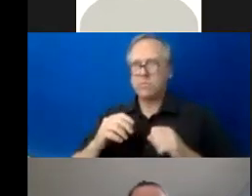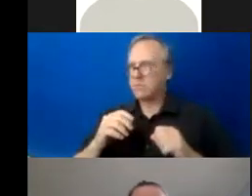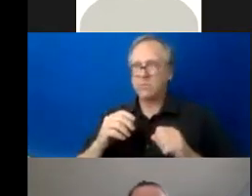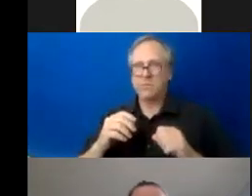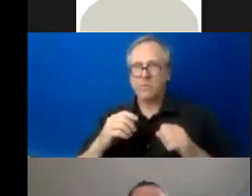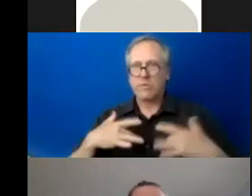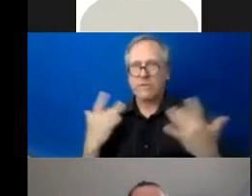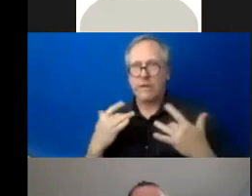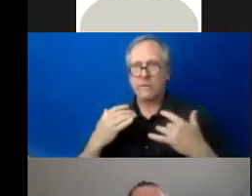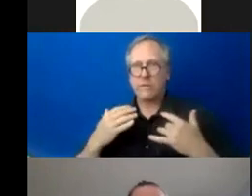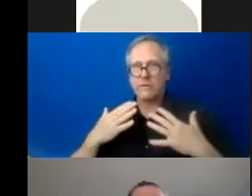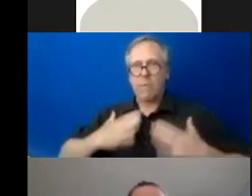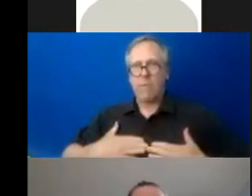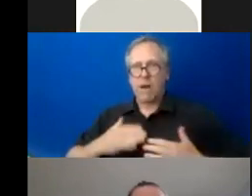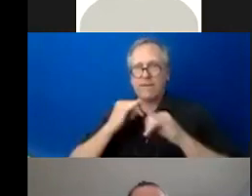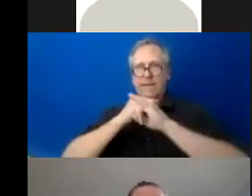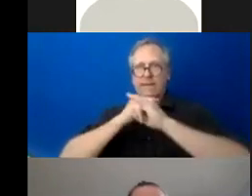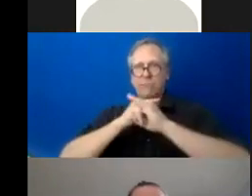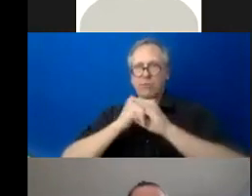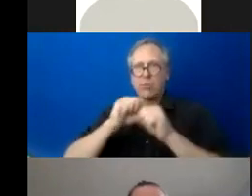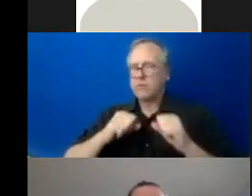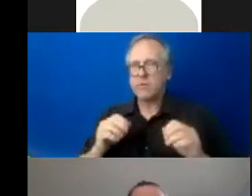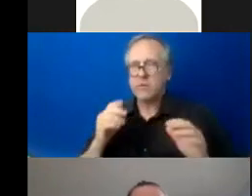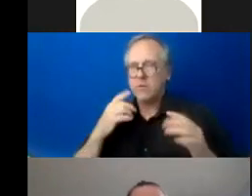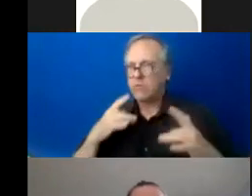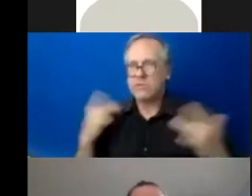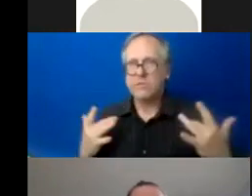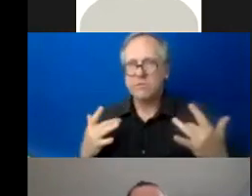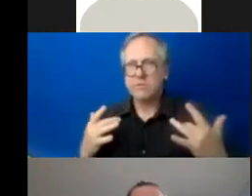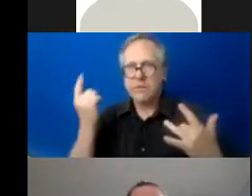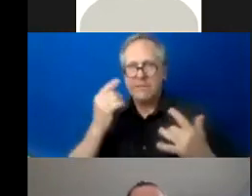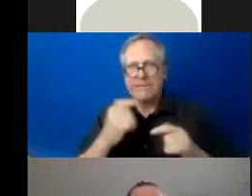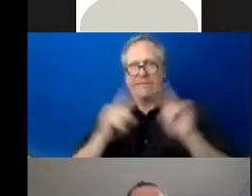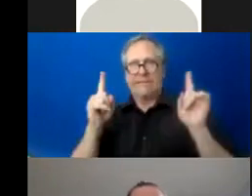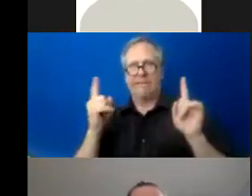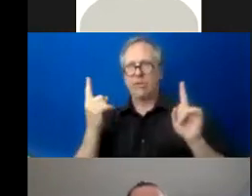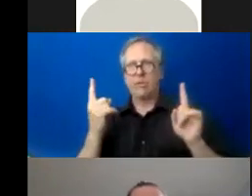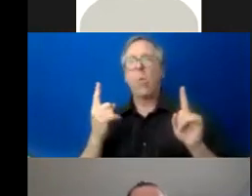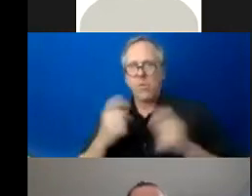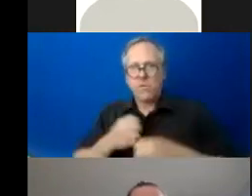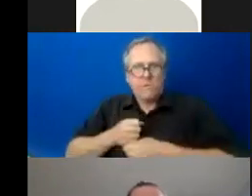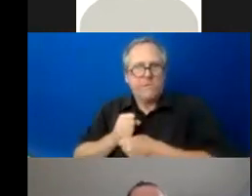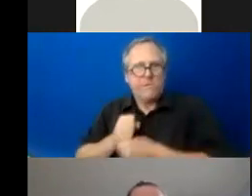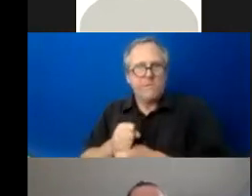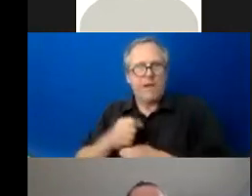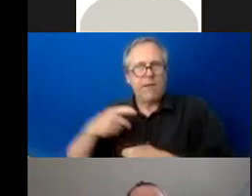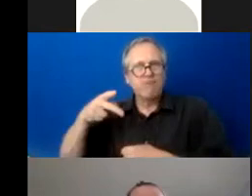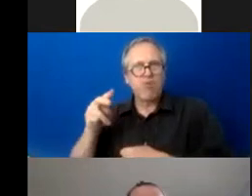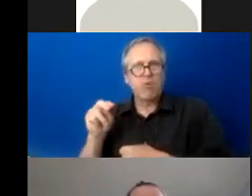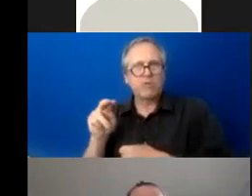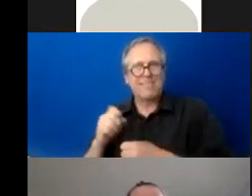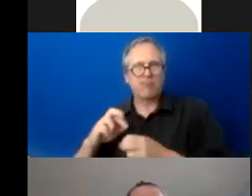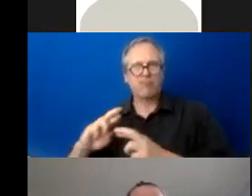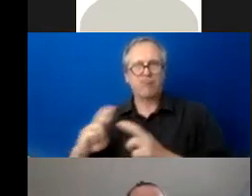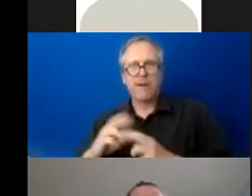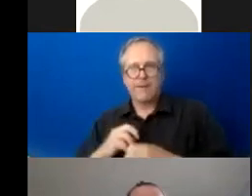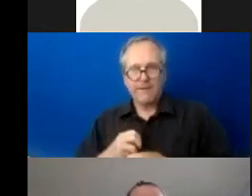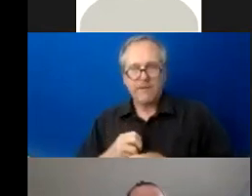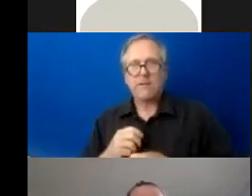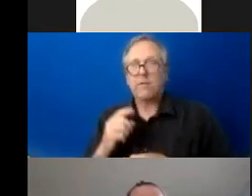recognizing again this spike protein and sort of revving up for it. And then felt fine after a